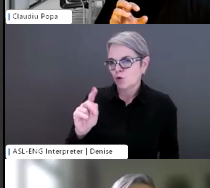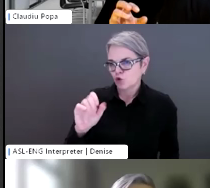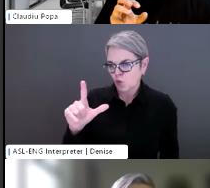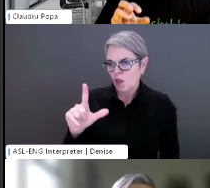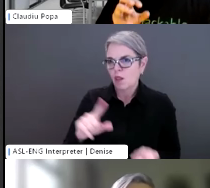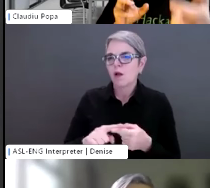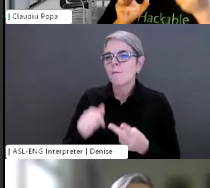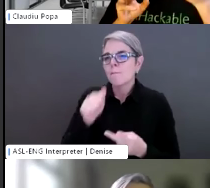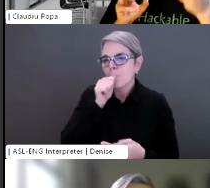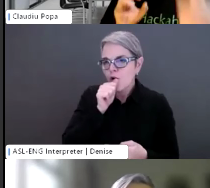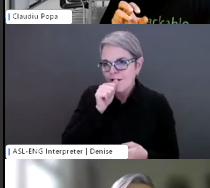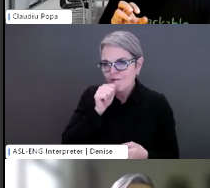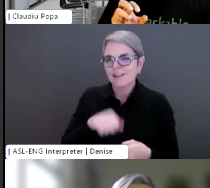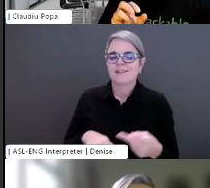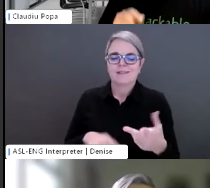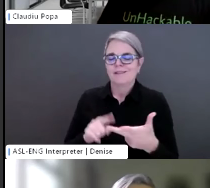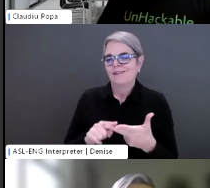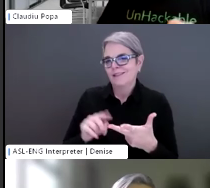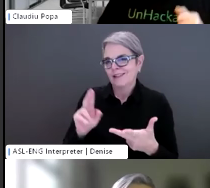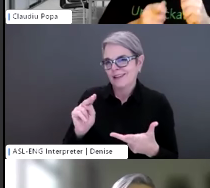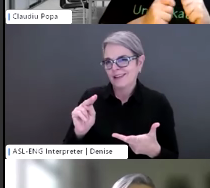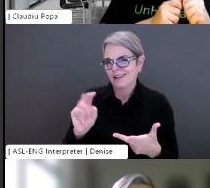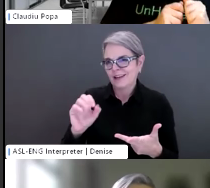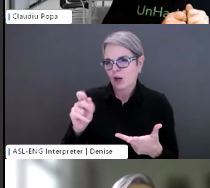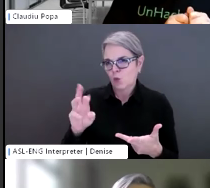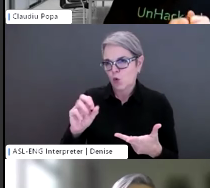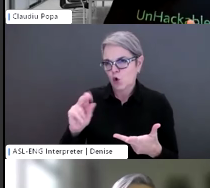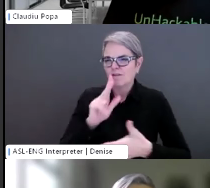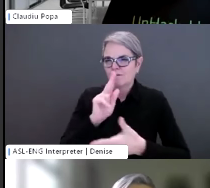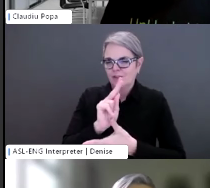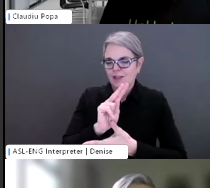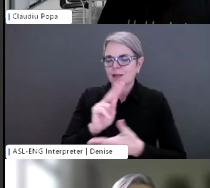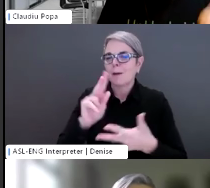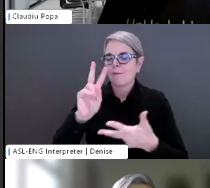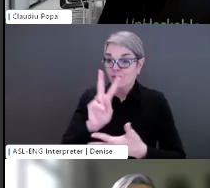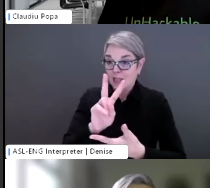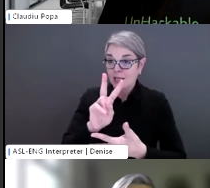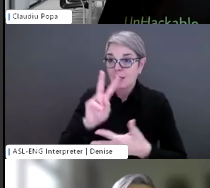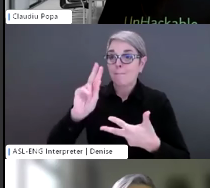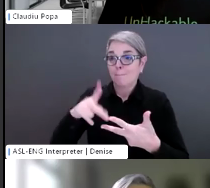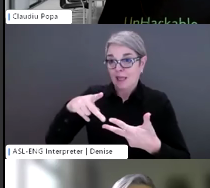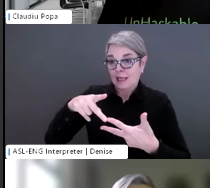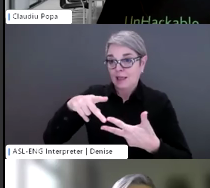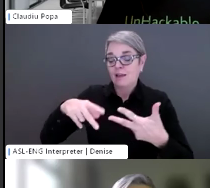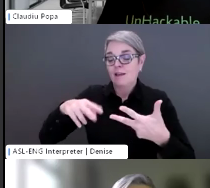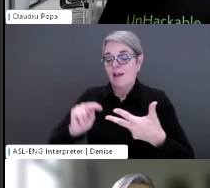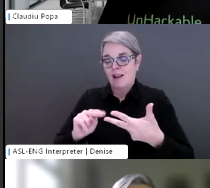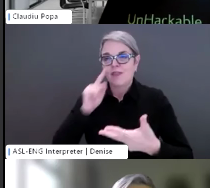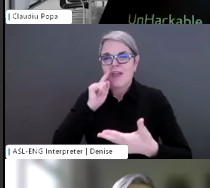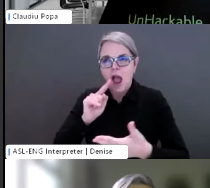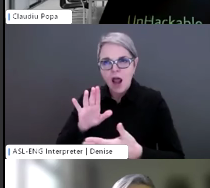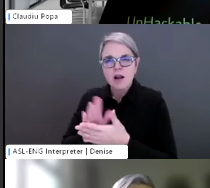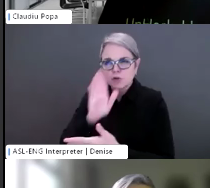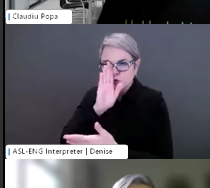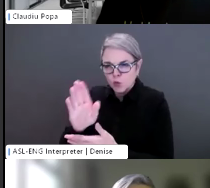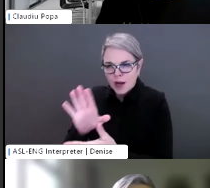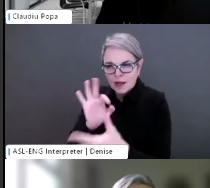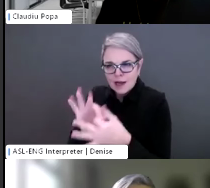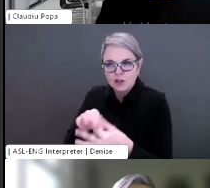work, into your office. There are many tools that you see on TV that are advertised